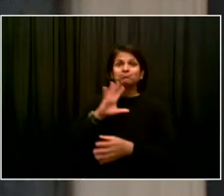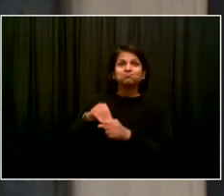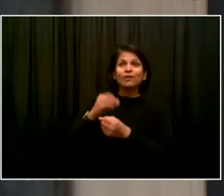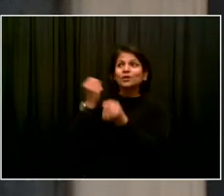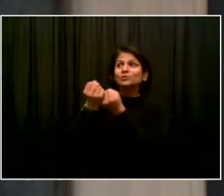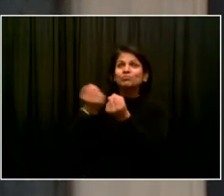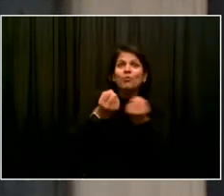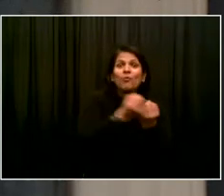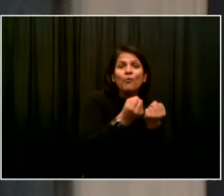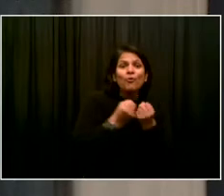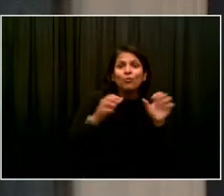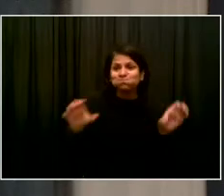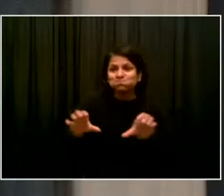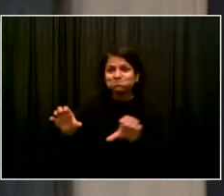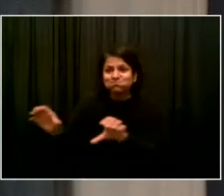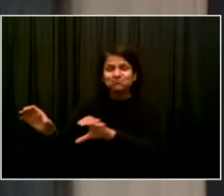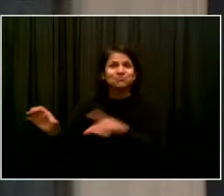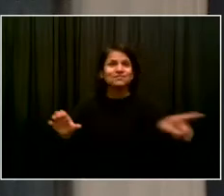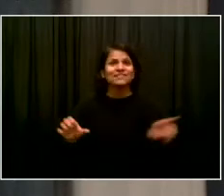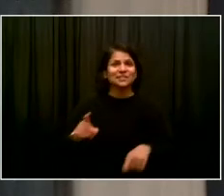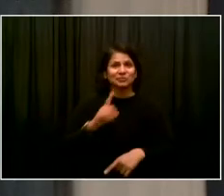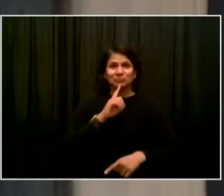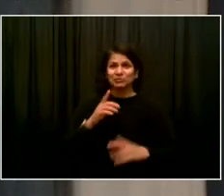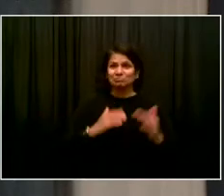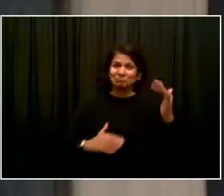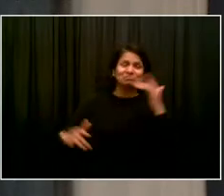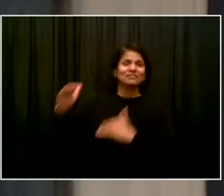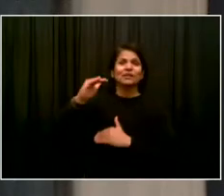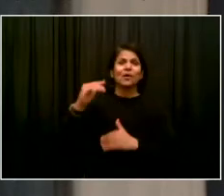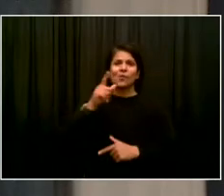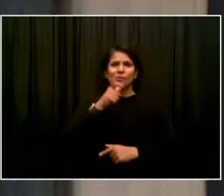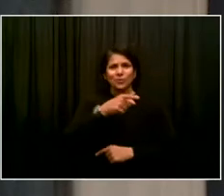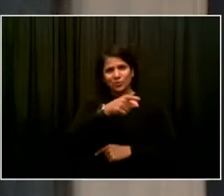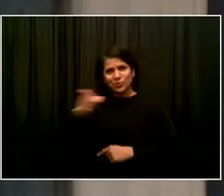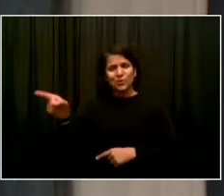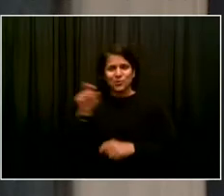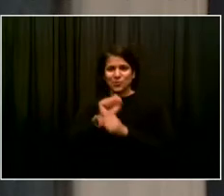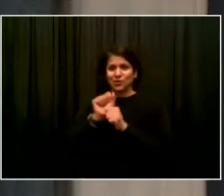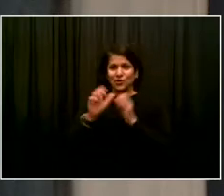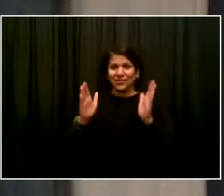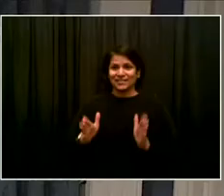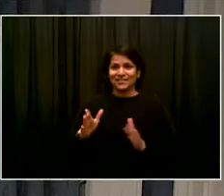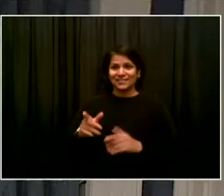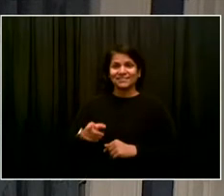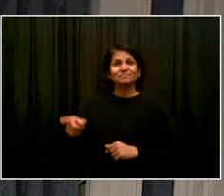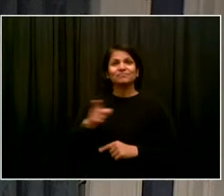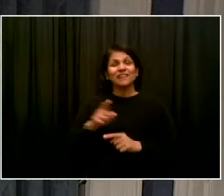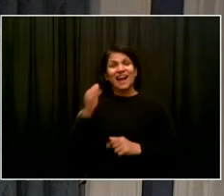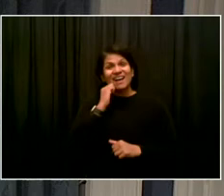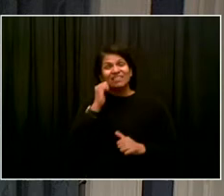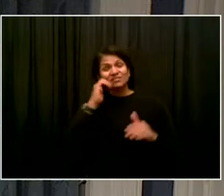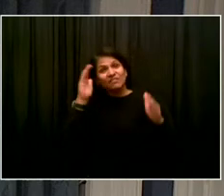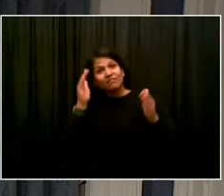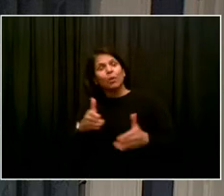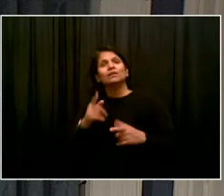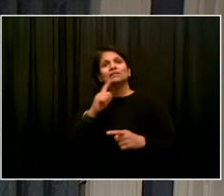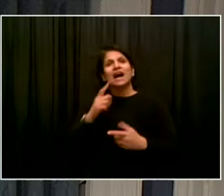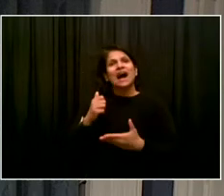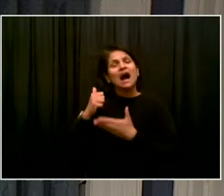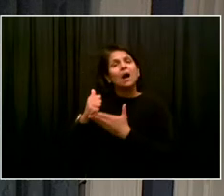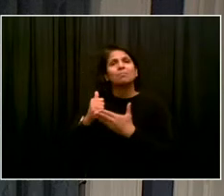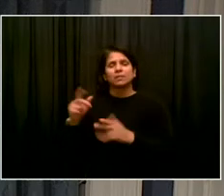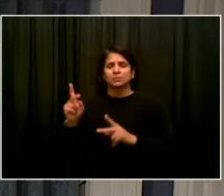doing it every day and, you know, to make people's lives better. Well, I will say, final